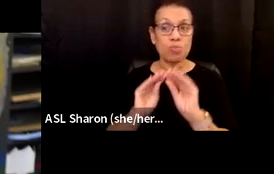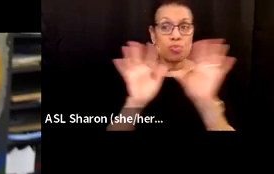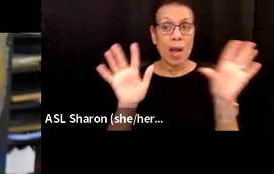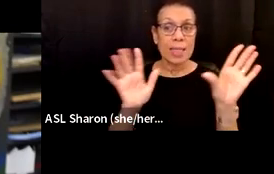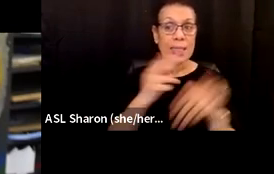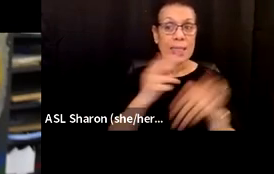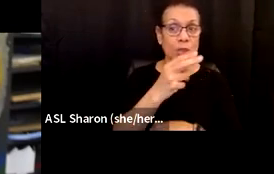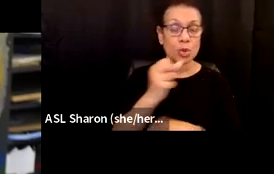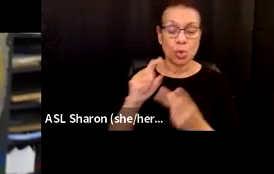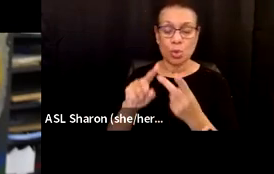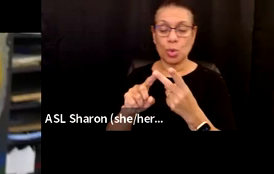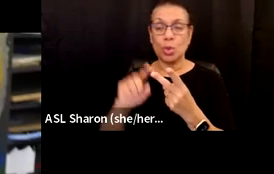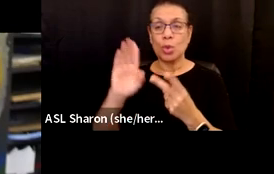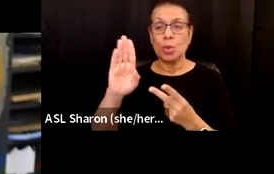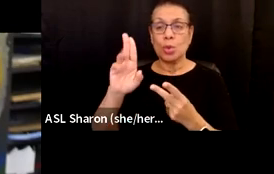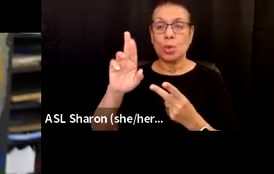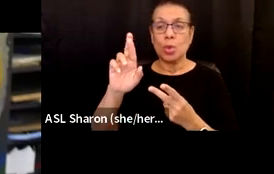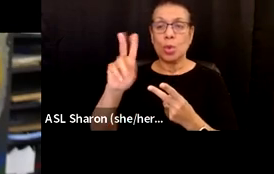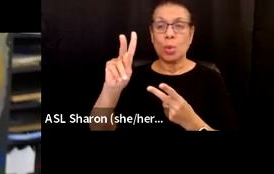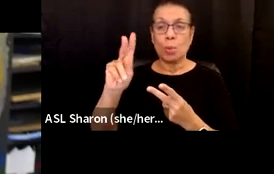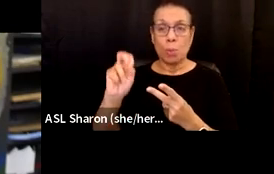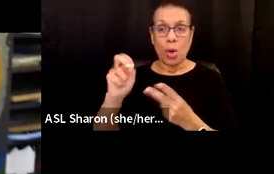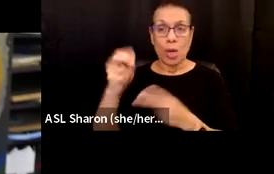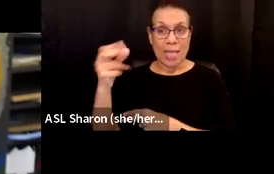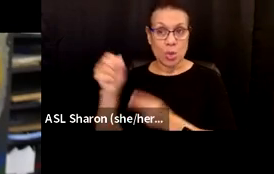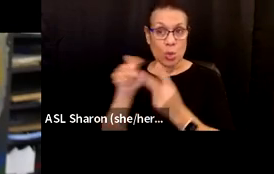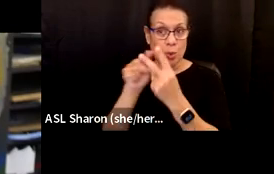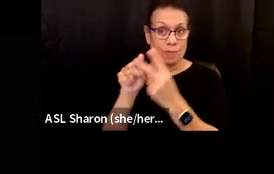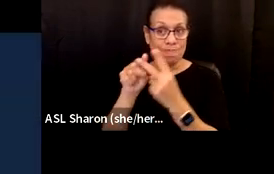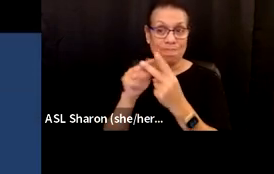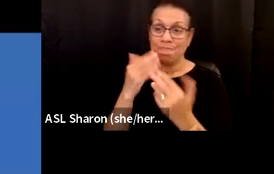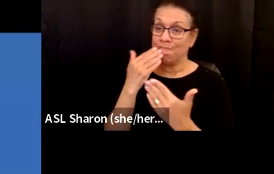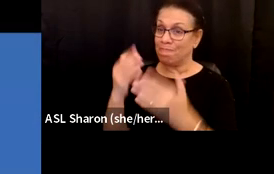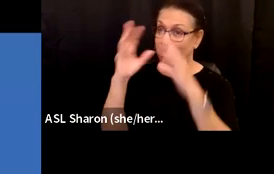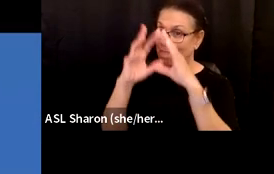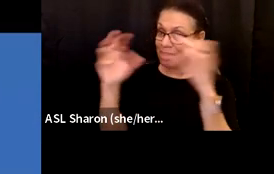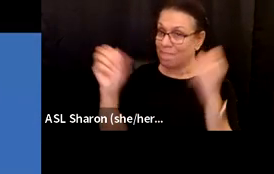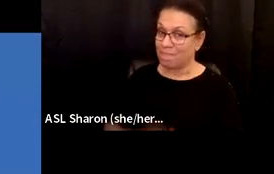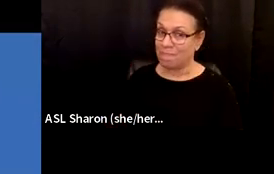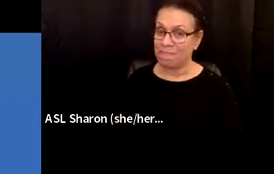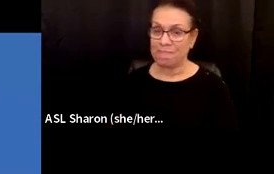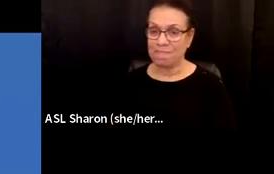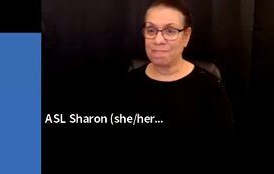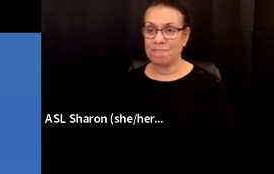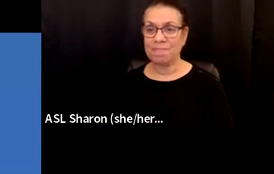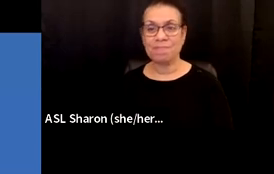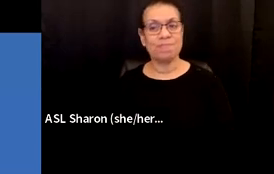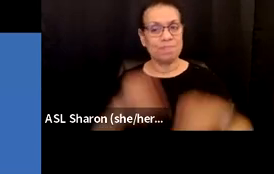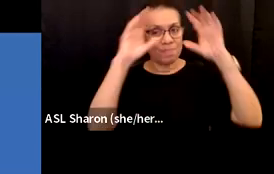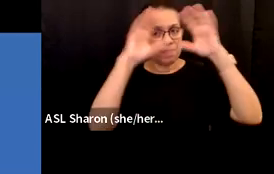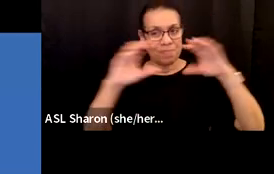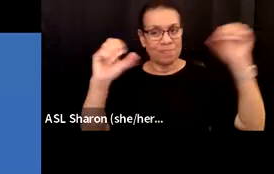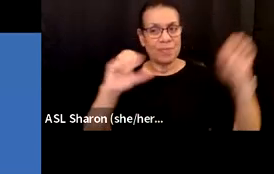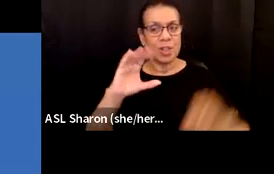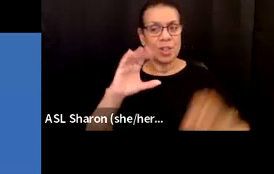school and hear from their school leaders so thank you superintendent castillos thank you dr eccleston and thank you